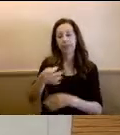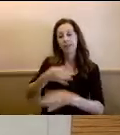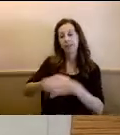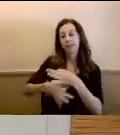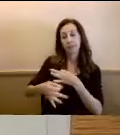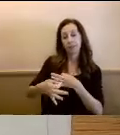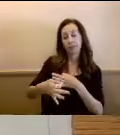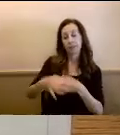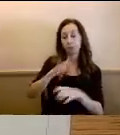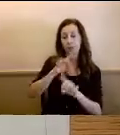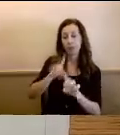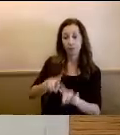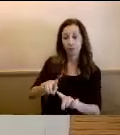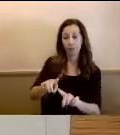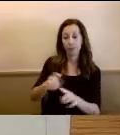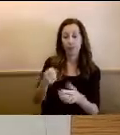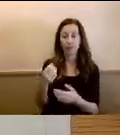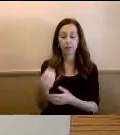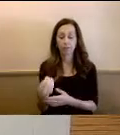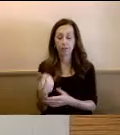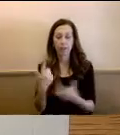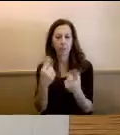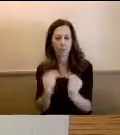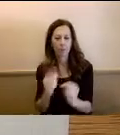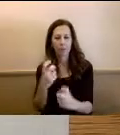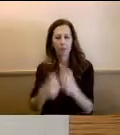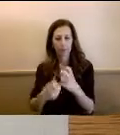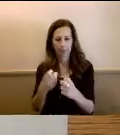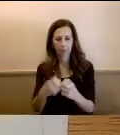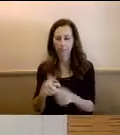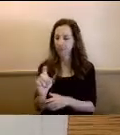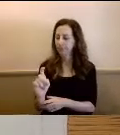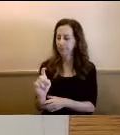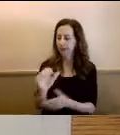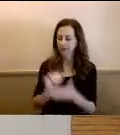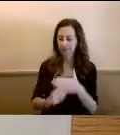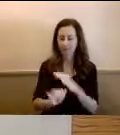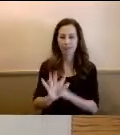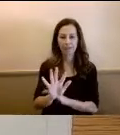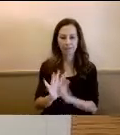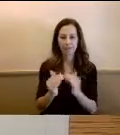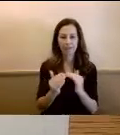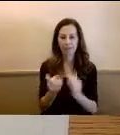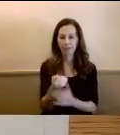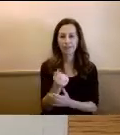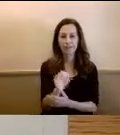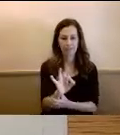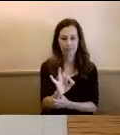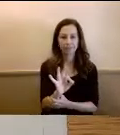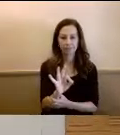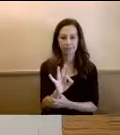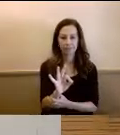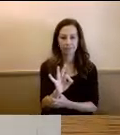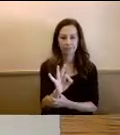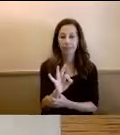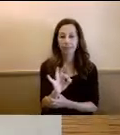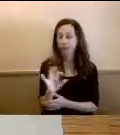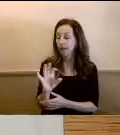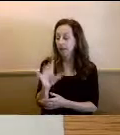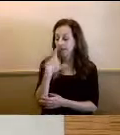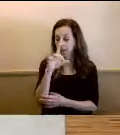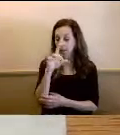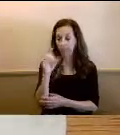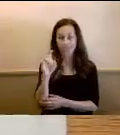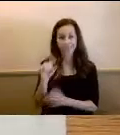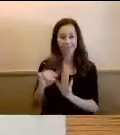Substitute your solution. So let's try this problem. X minus 5 equals 19. So since